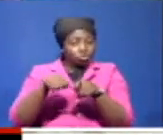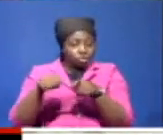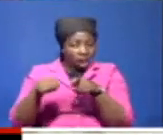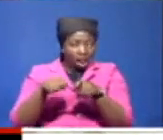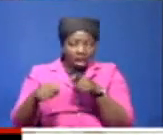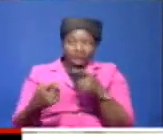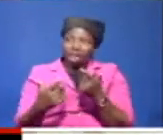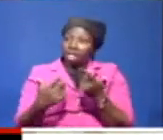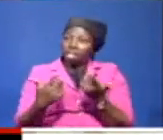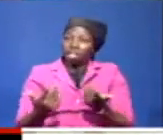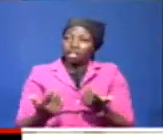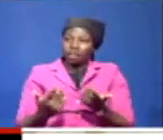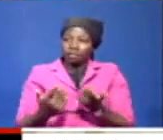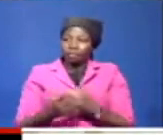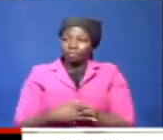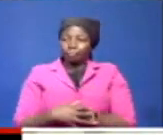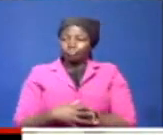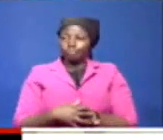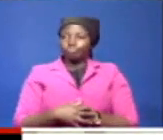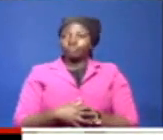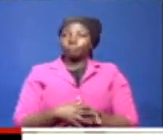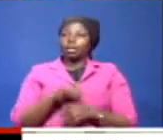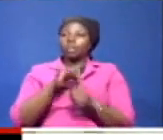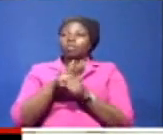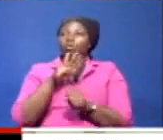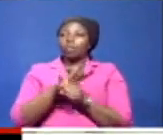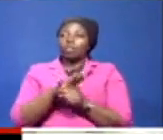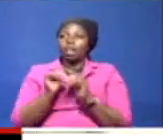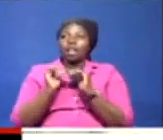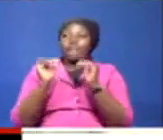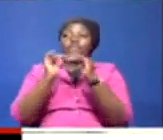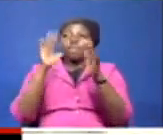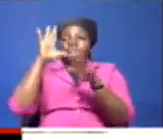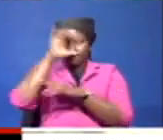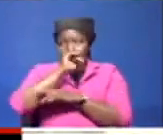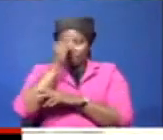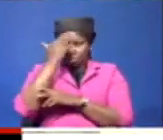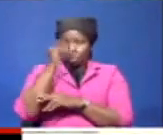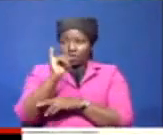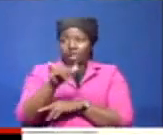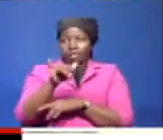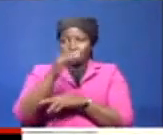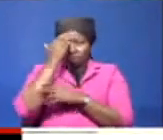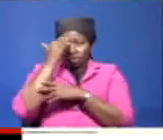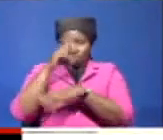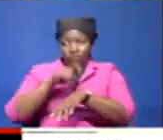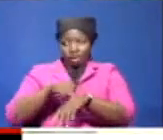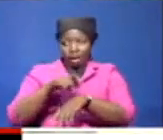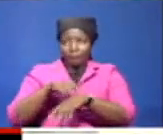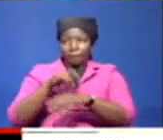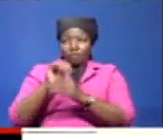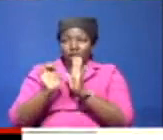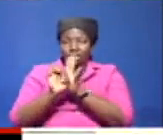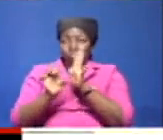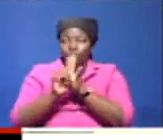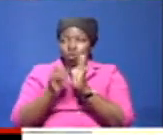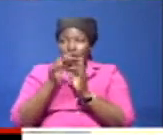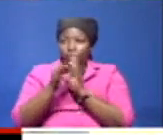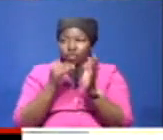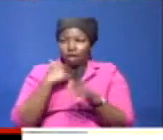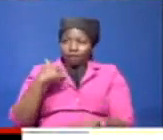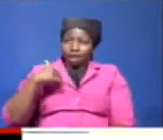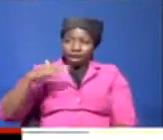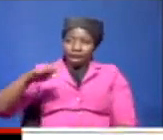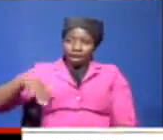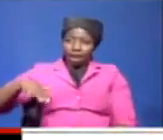very controlled, and some of the stages were missed because of that, because of the time. For example, if there was a delay on